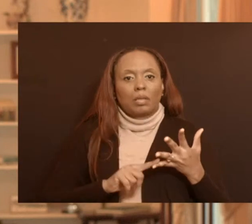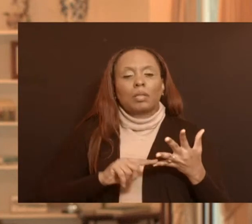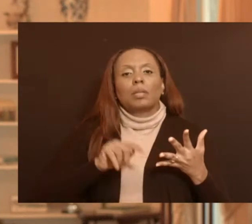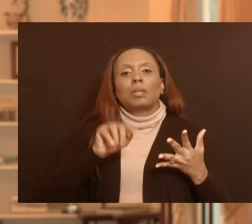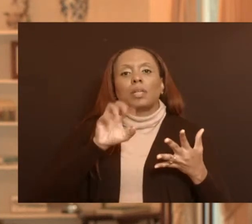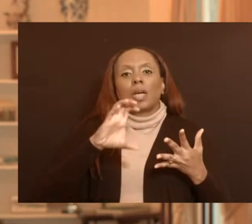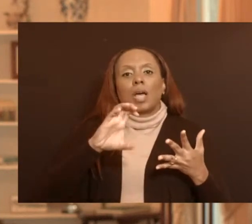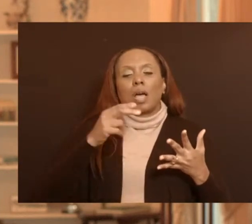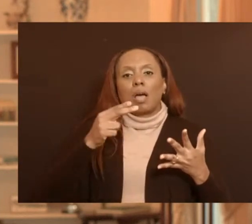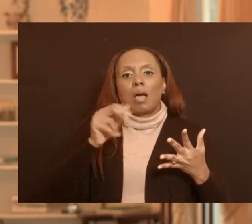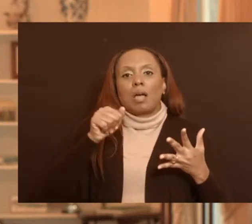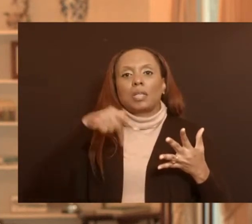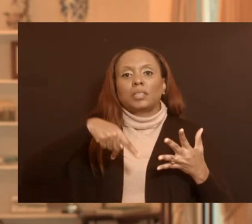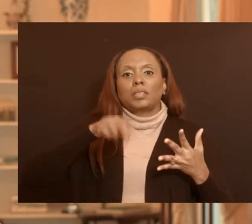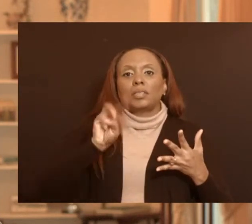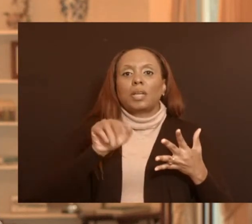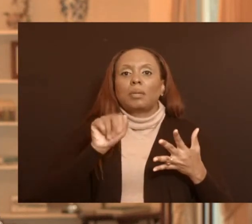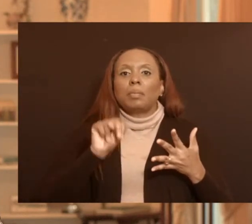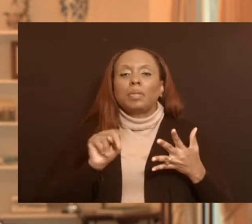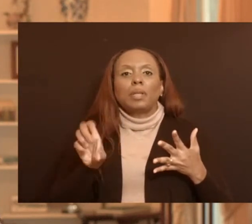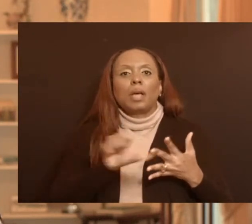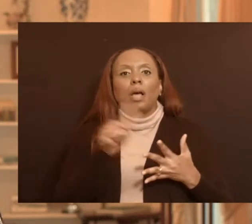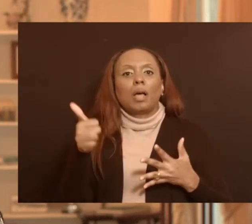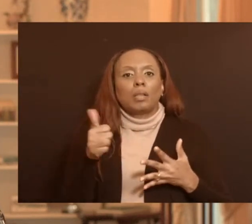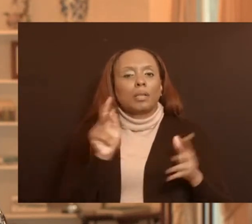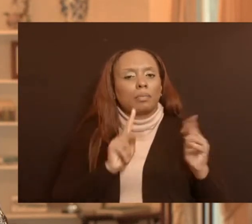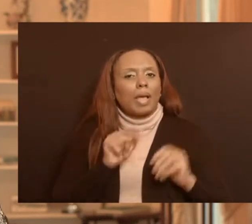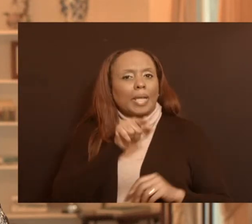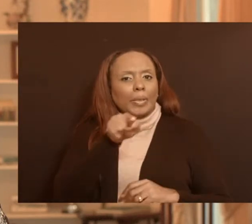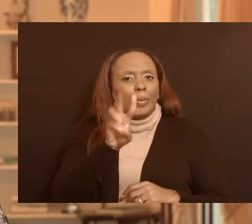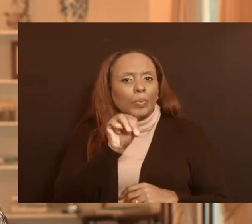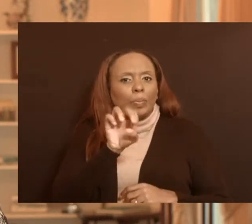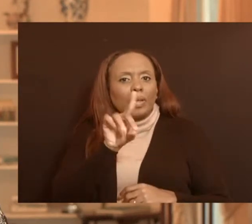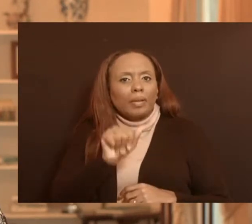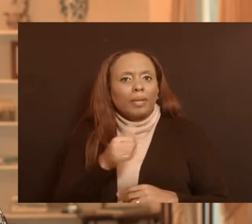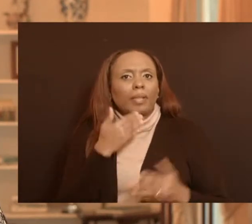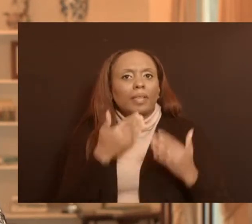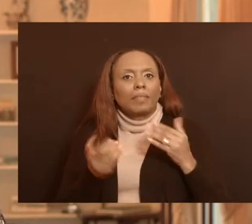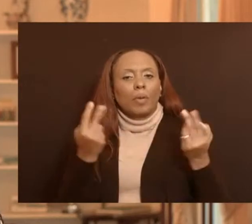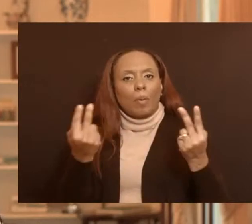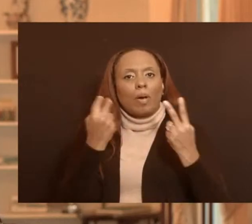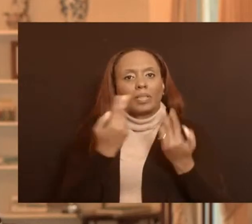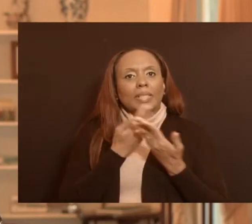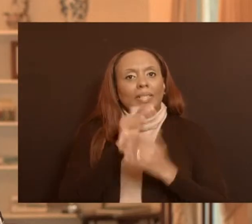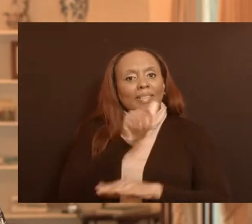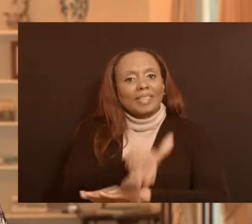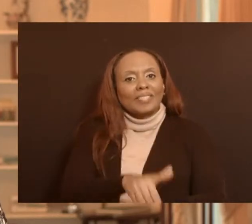Unit, Mr. Ronald Chapman, members of the media, and you for joining. Good evening.